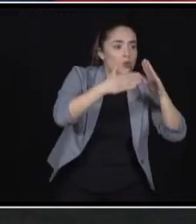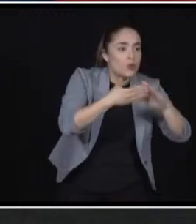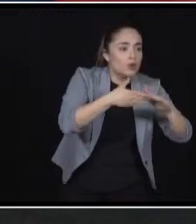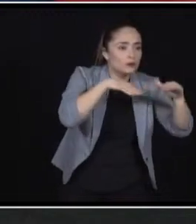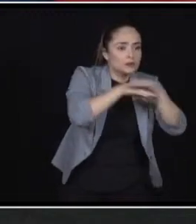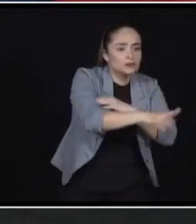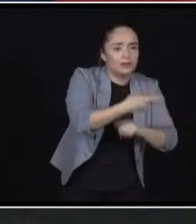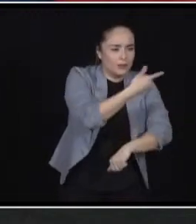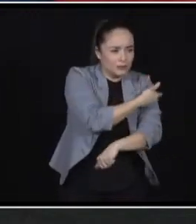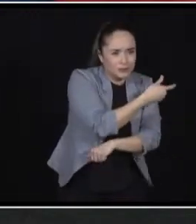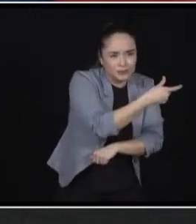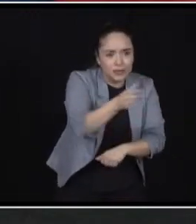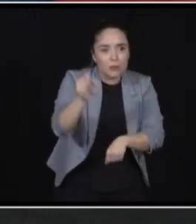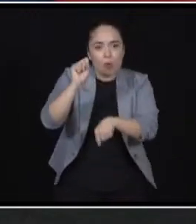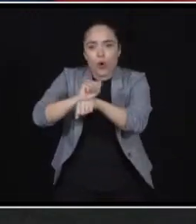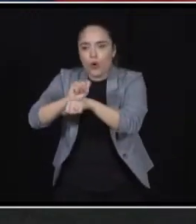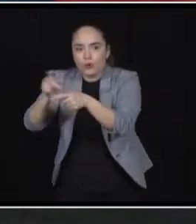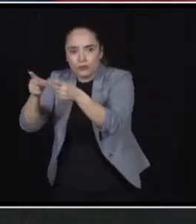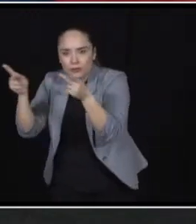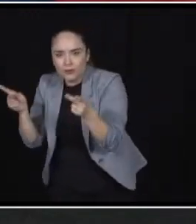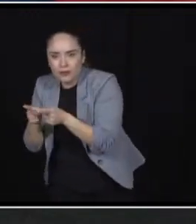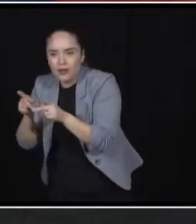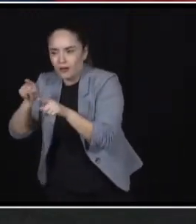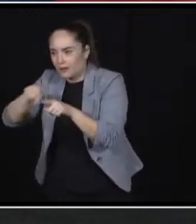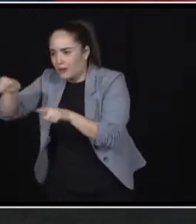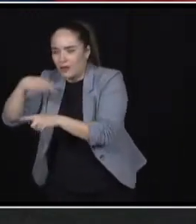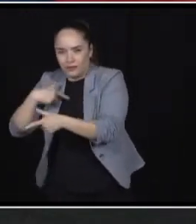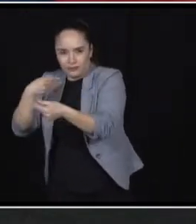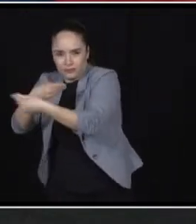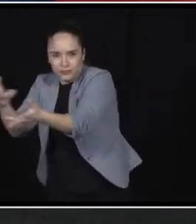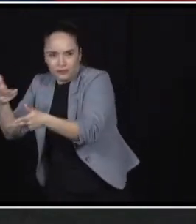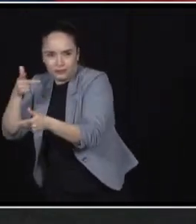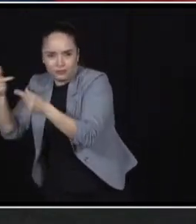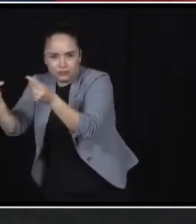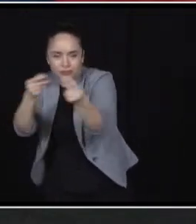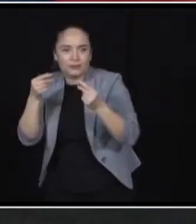other ministers too, reaching out to large employers in hot